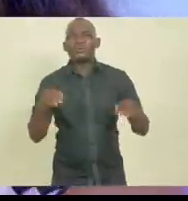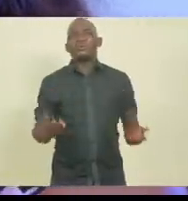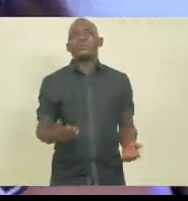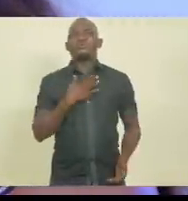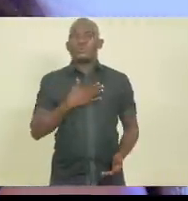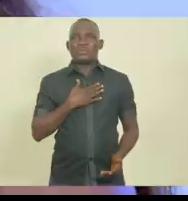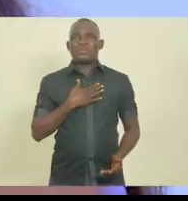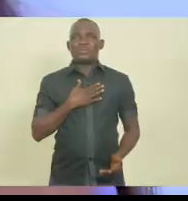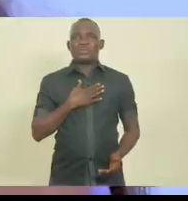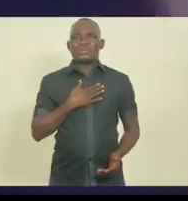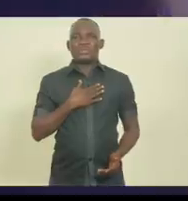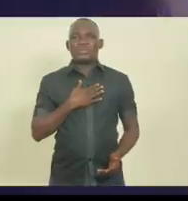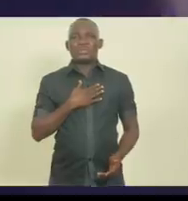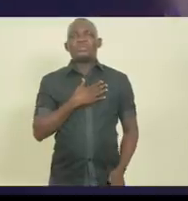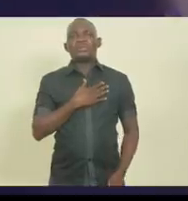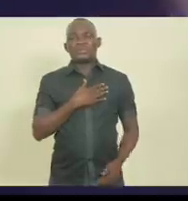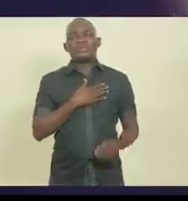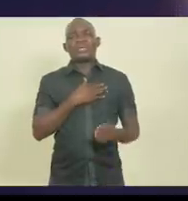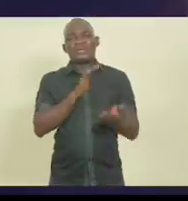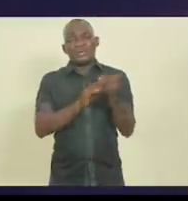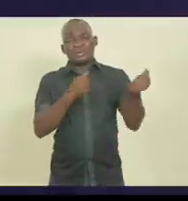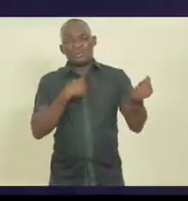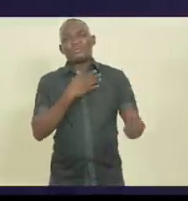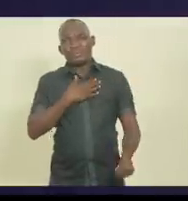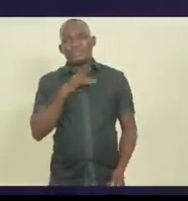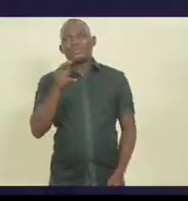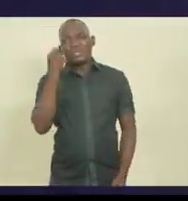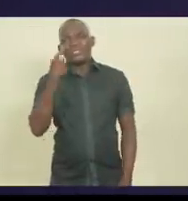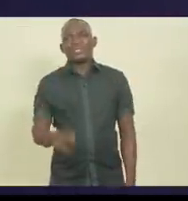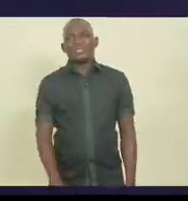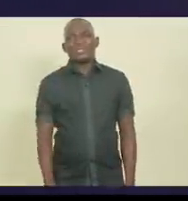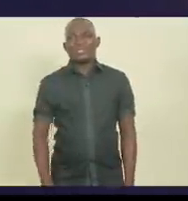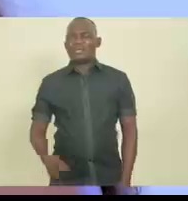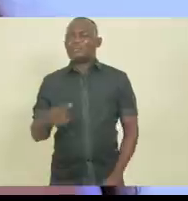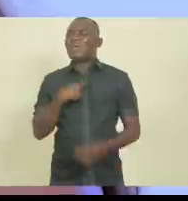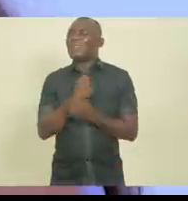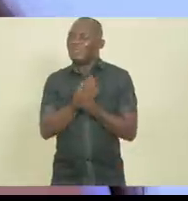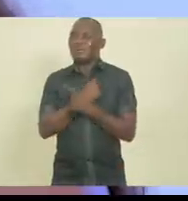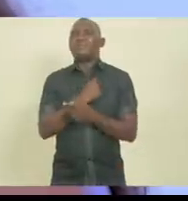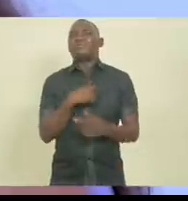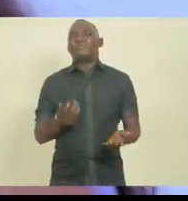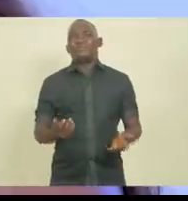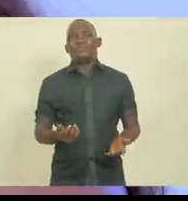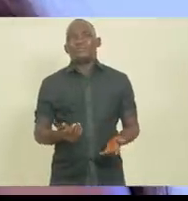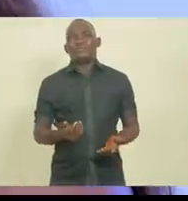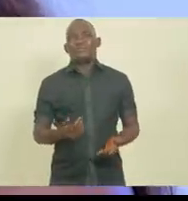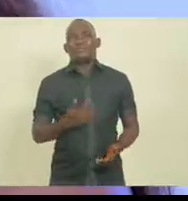See, look into my eyes. Just look into my eyes and you understand that there's nothing between Koko and I. Please